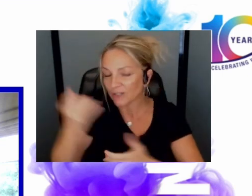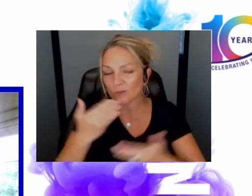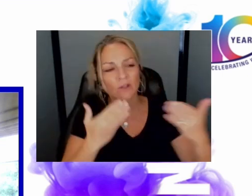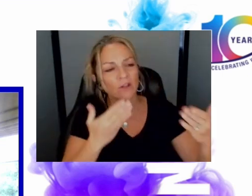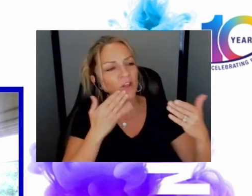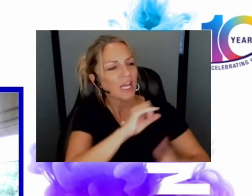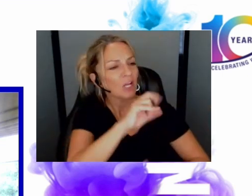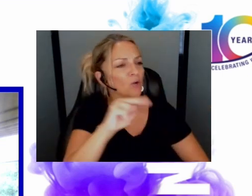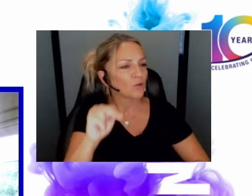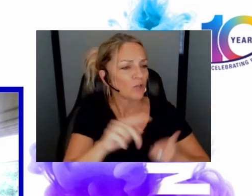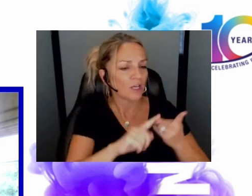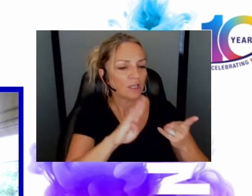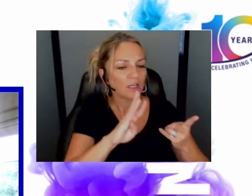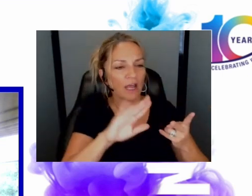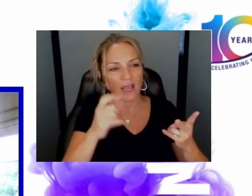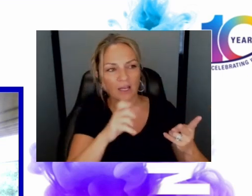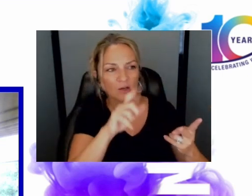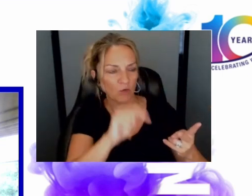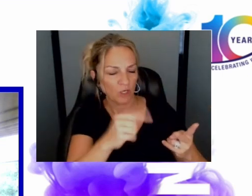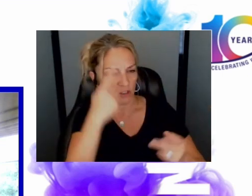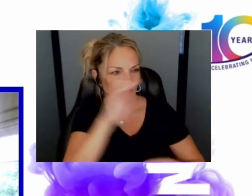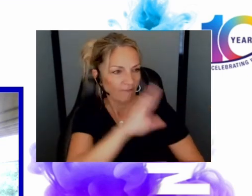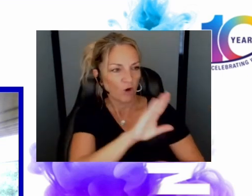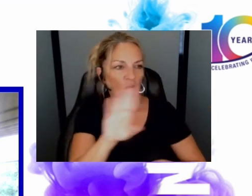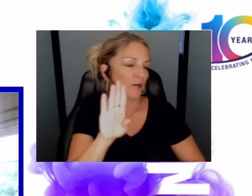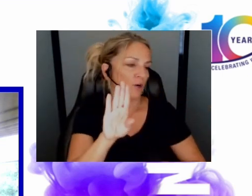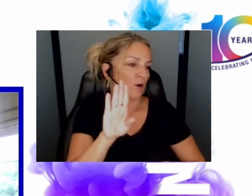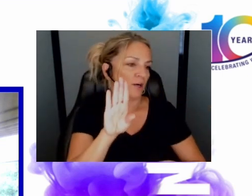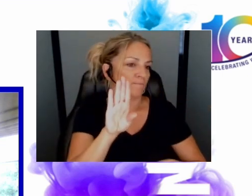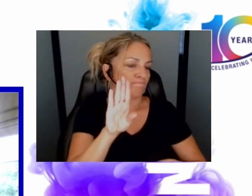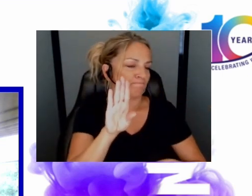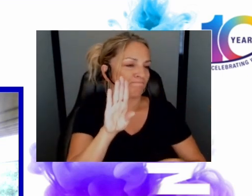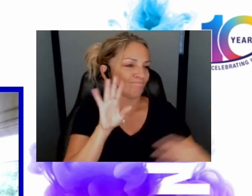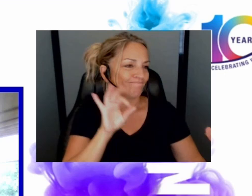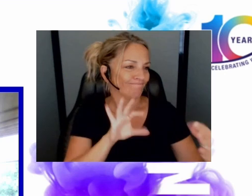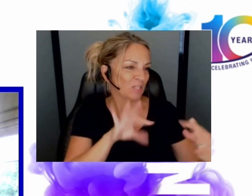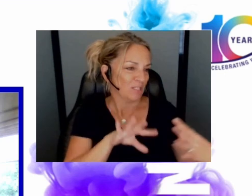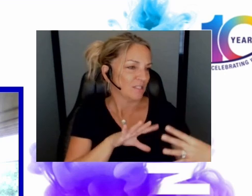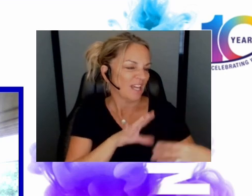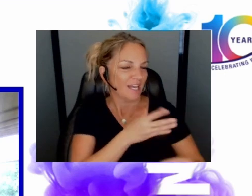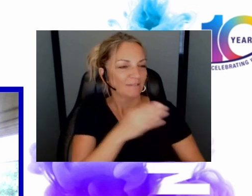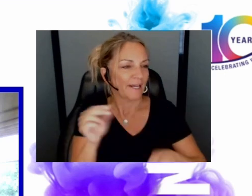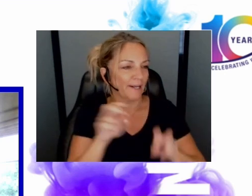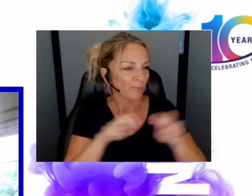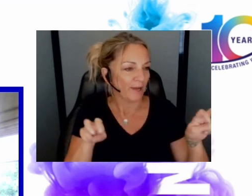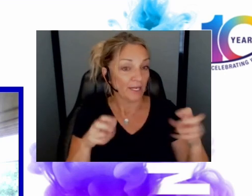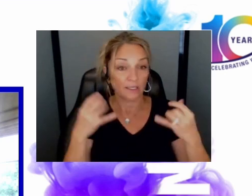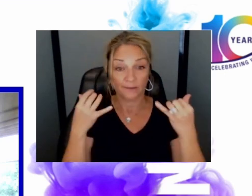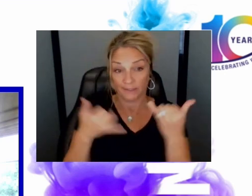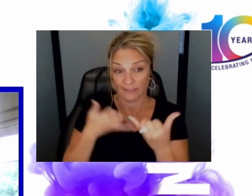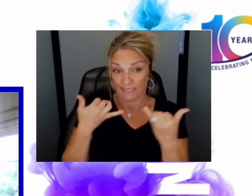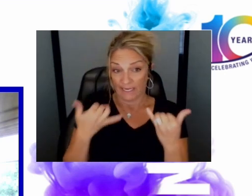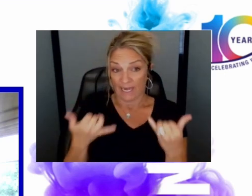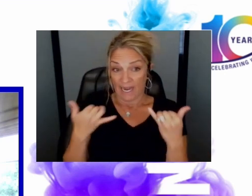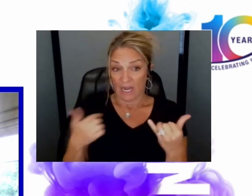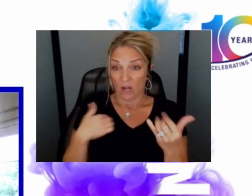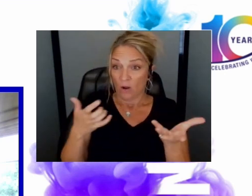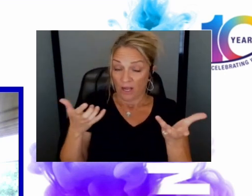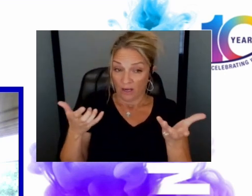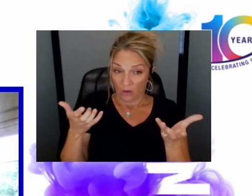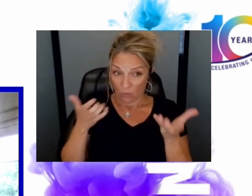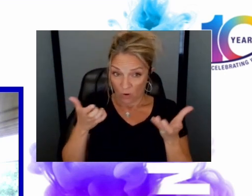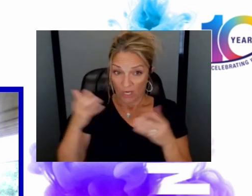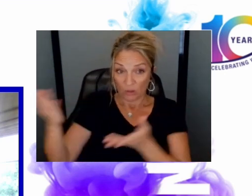your insight in today's panel. Next, I want to bring in my fellow Dive In Disability